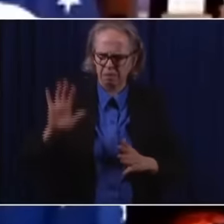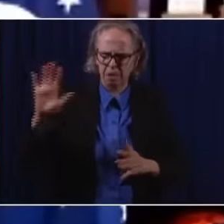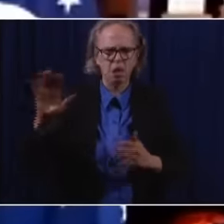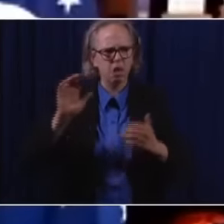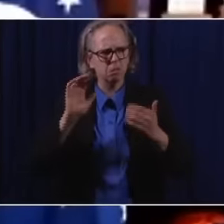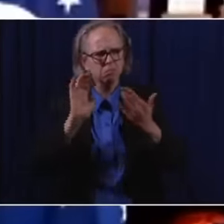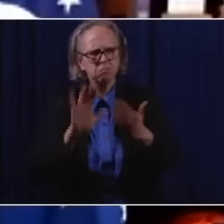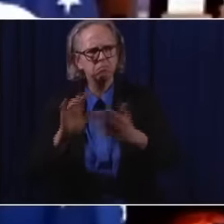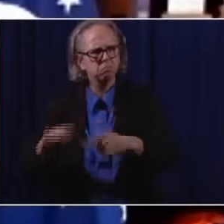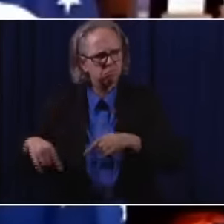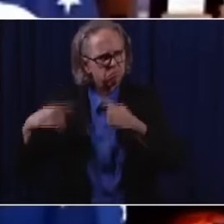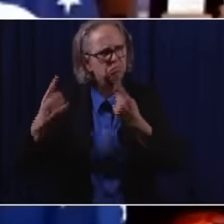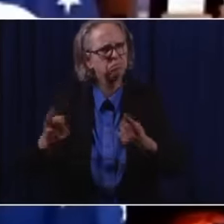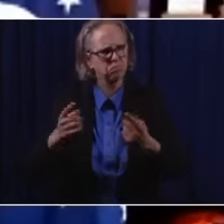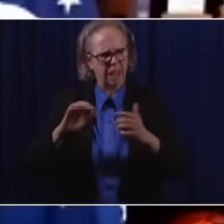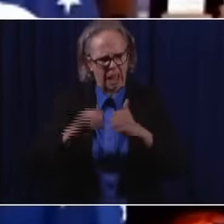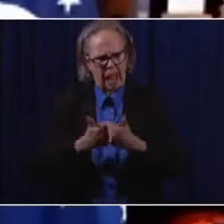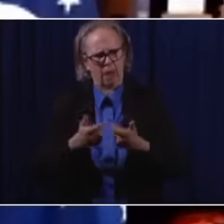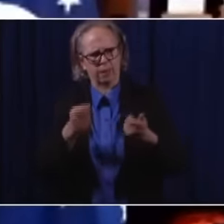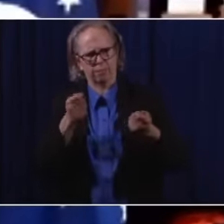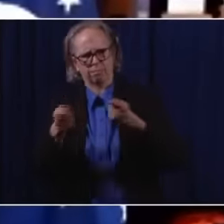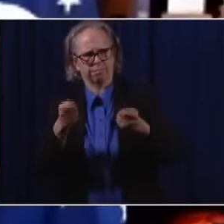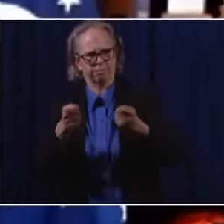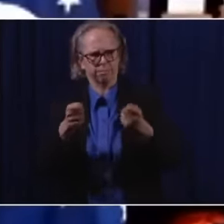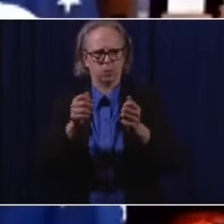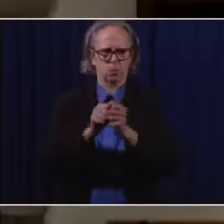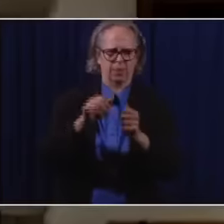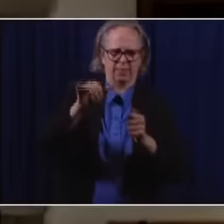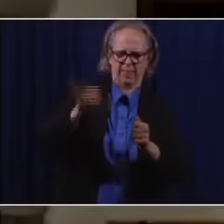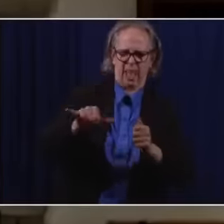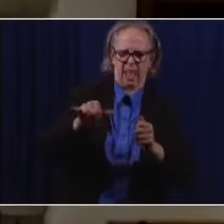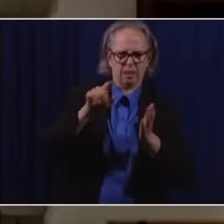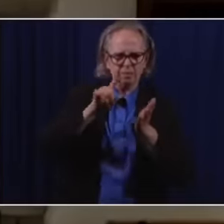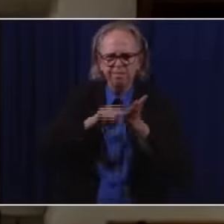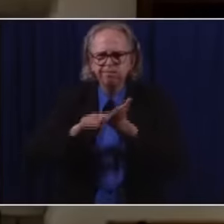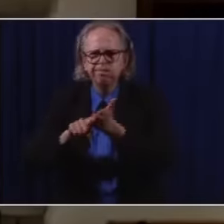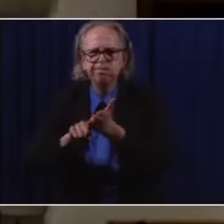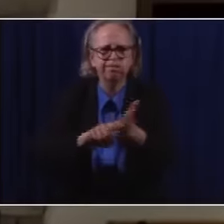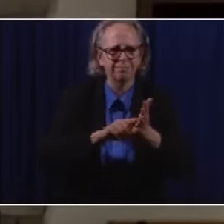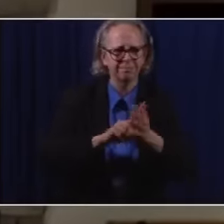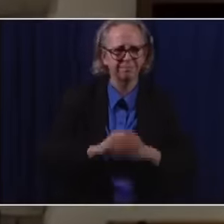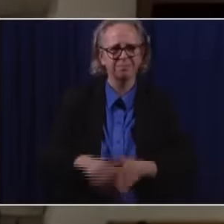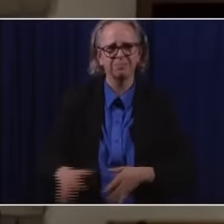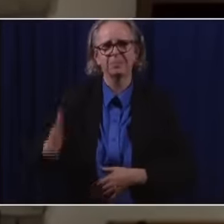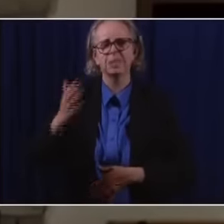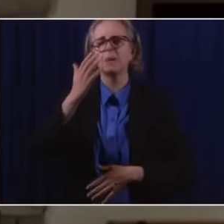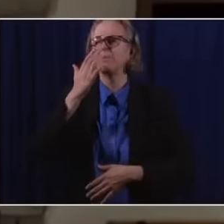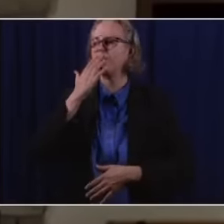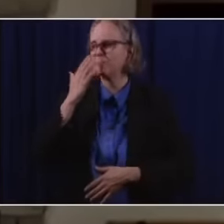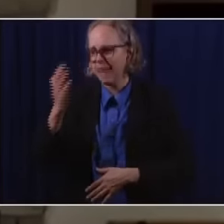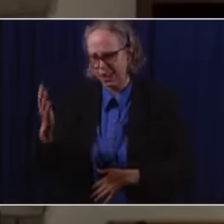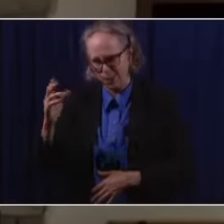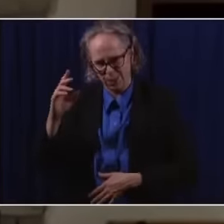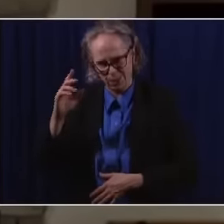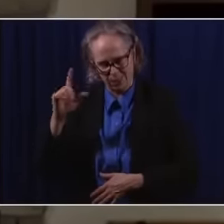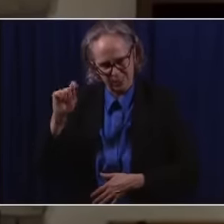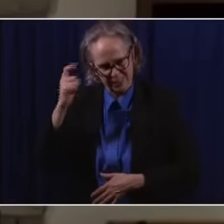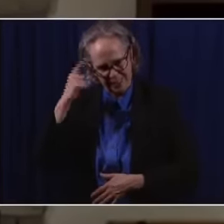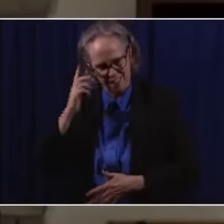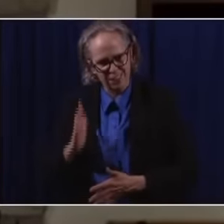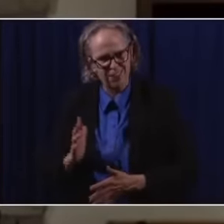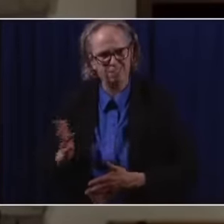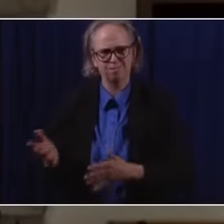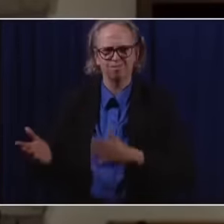the potential lapses that have occurred during the course of the fall. Turn it back over to you. Thank you very much, and shout out to our friends in Jackson